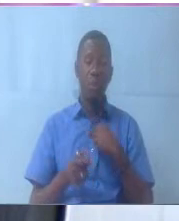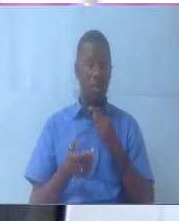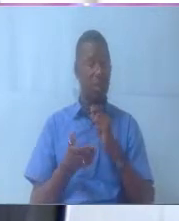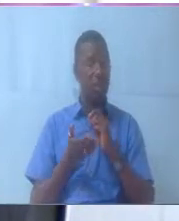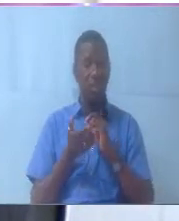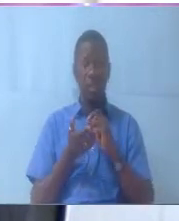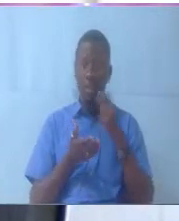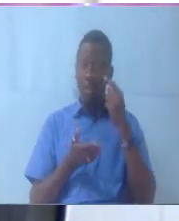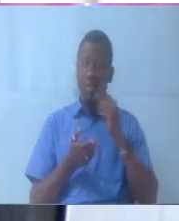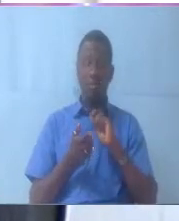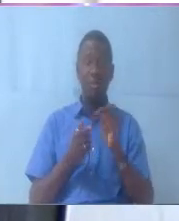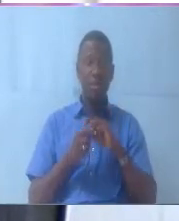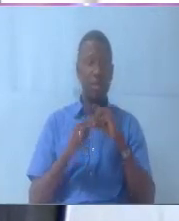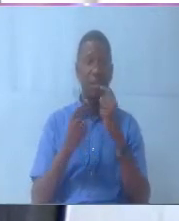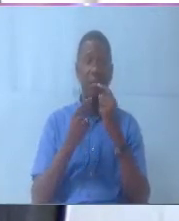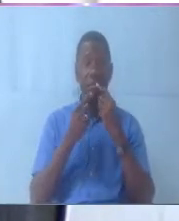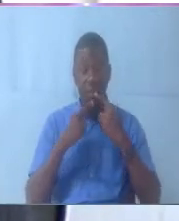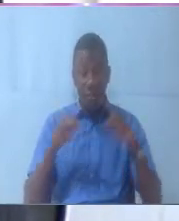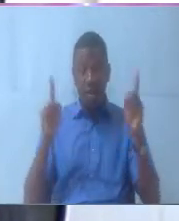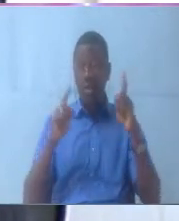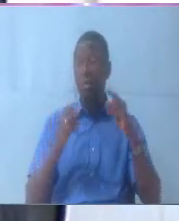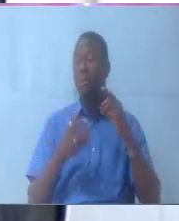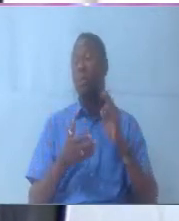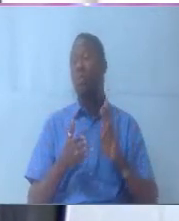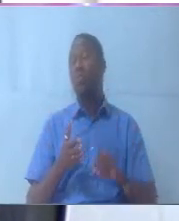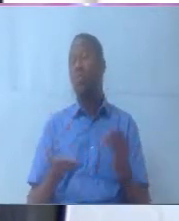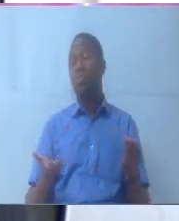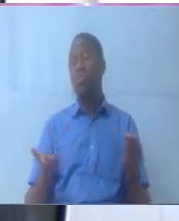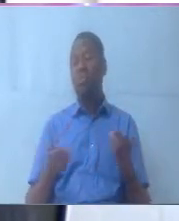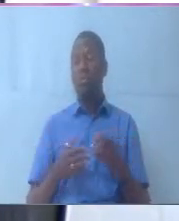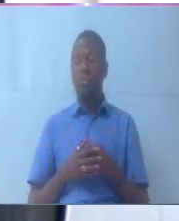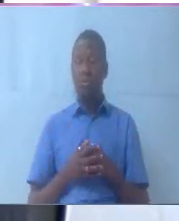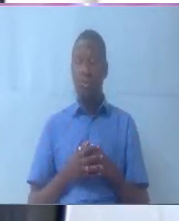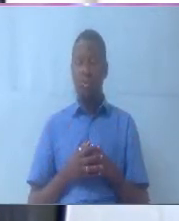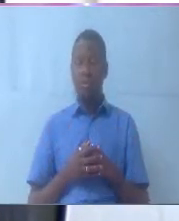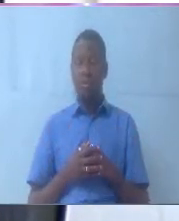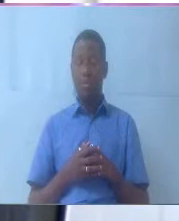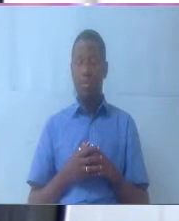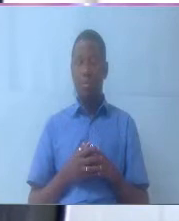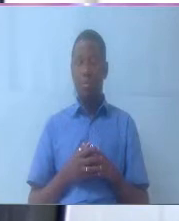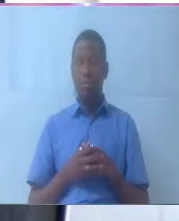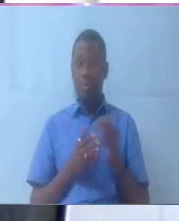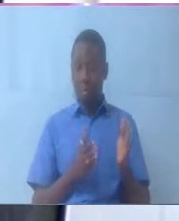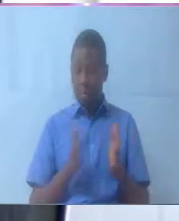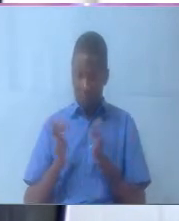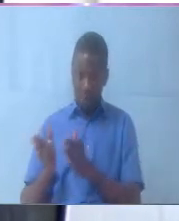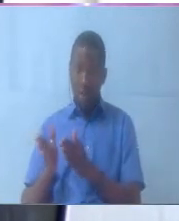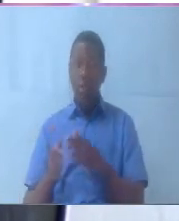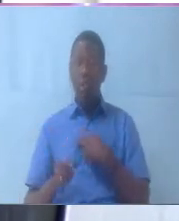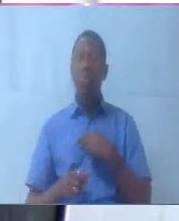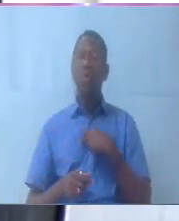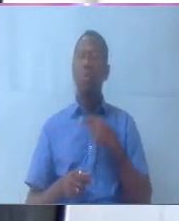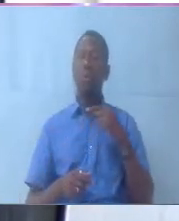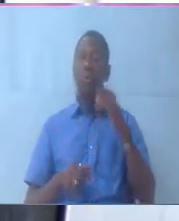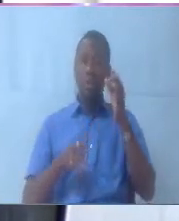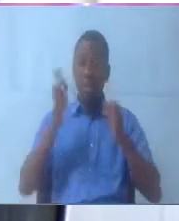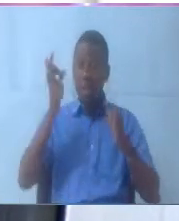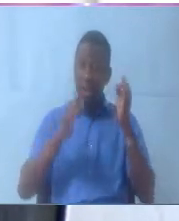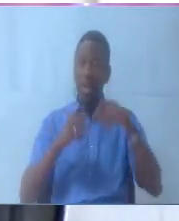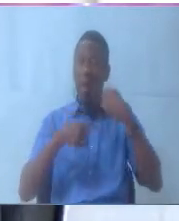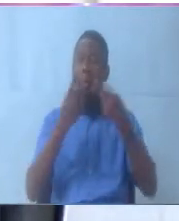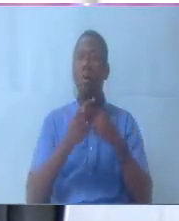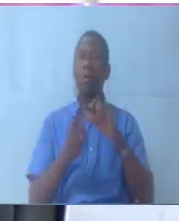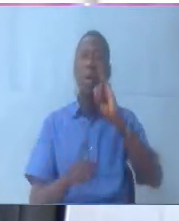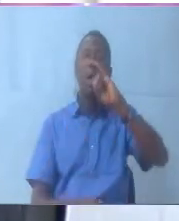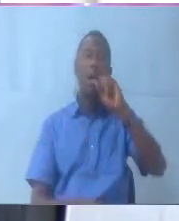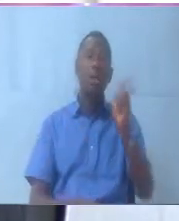kamfat imalla fi na kito lu nyintenyala. So there was a case as well called the IGP and Keba Conte and Seku Conte.